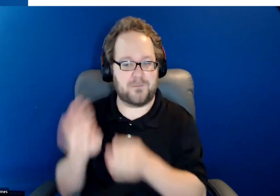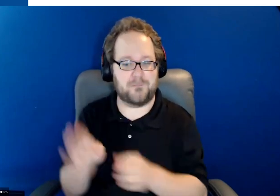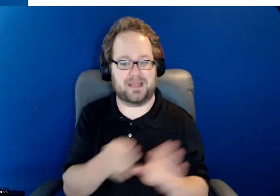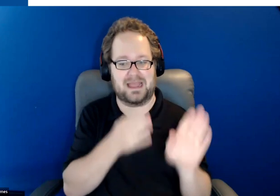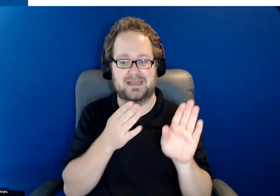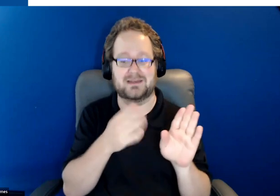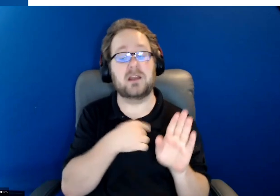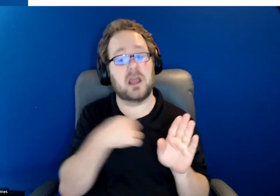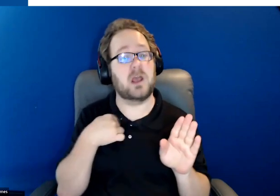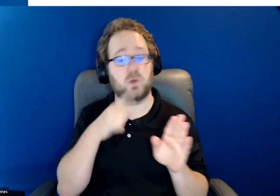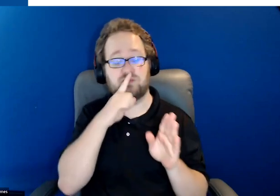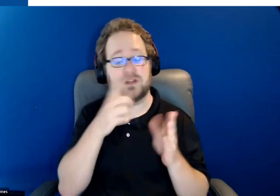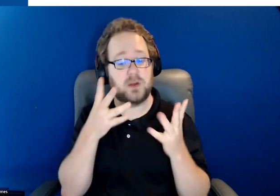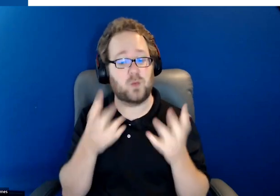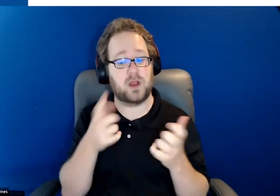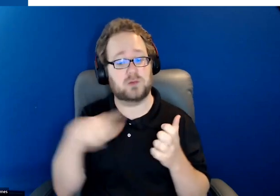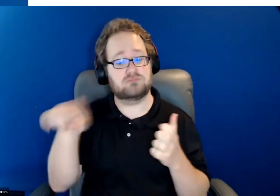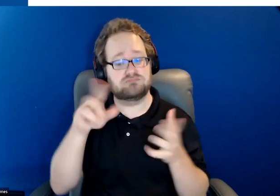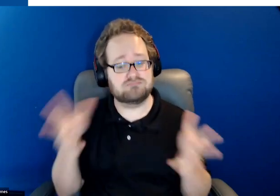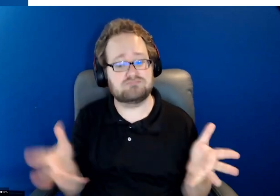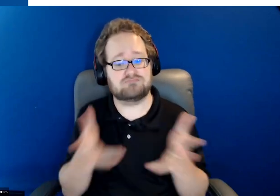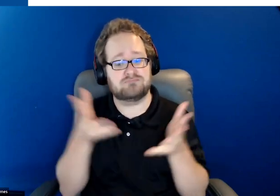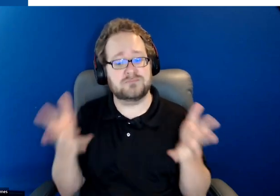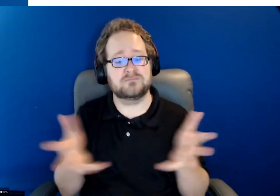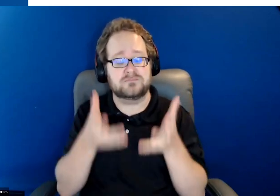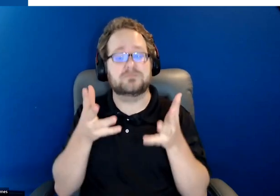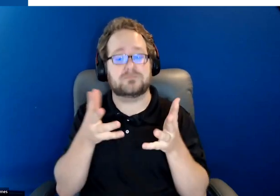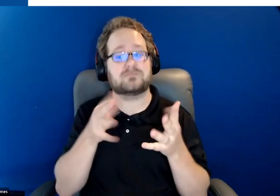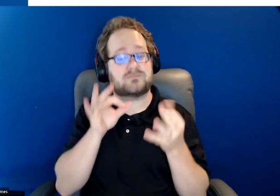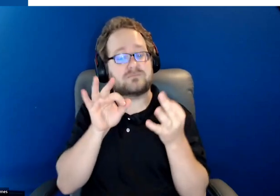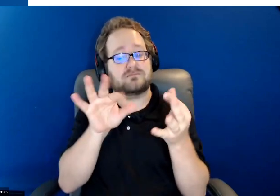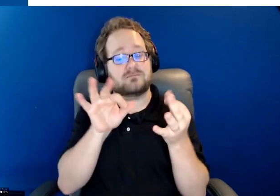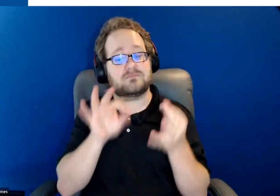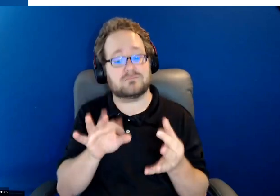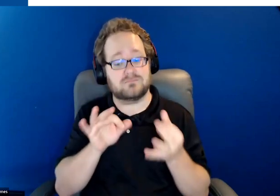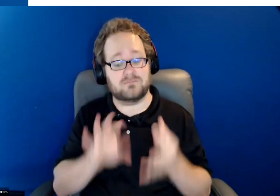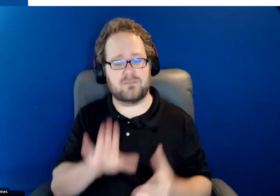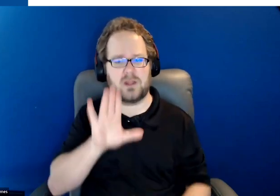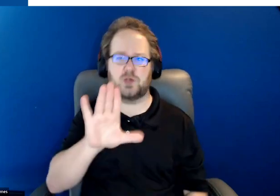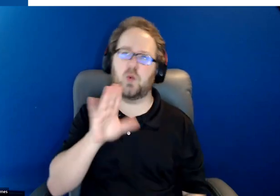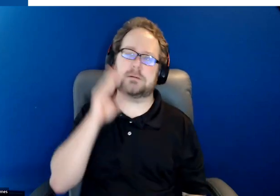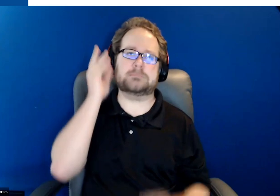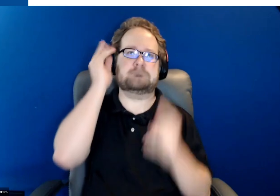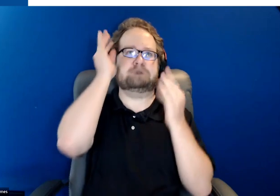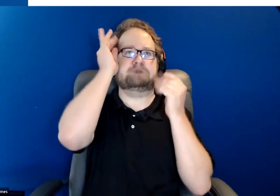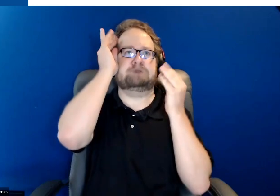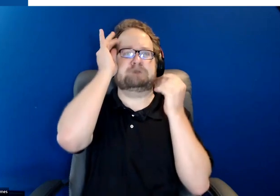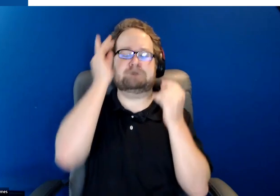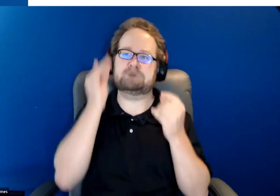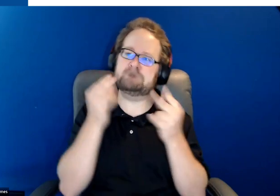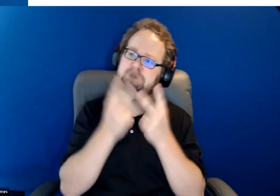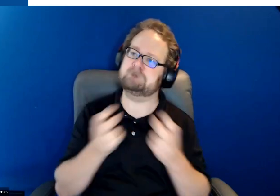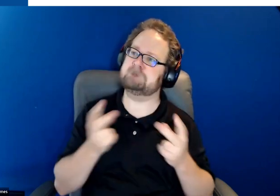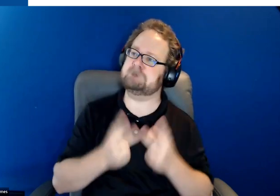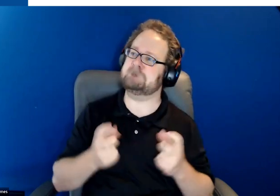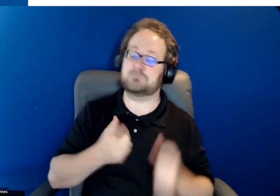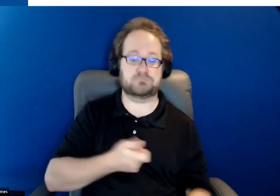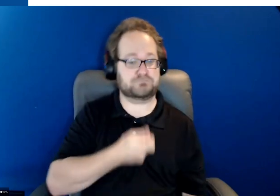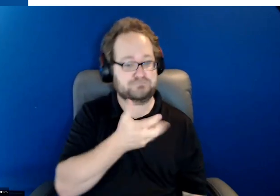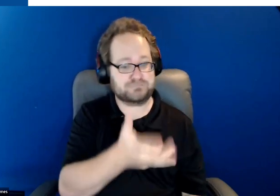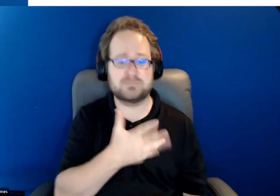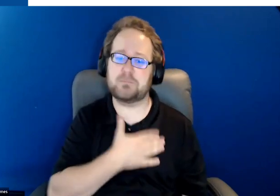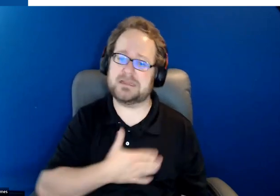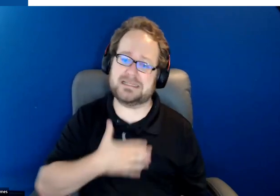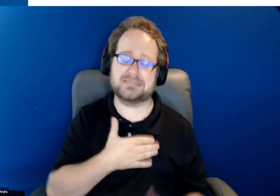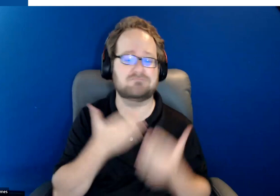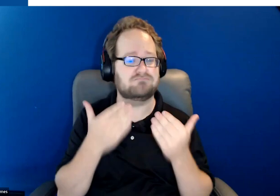about the input opportunities, and that you provide input yourselves. Again, we will stay in touch and want